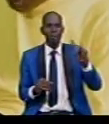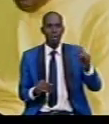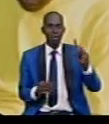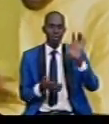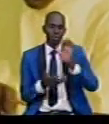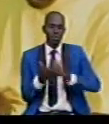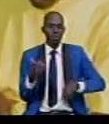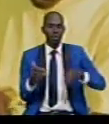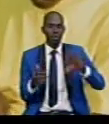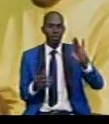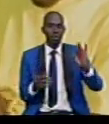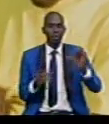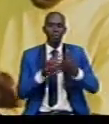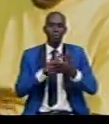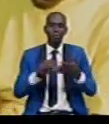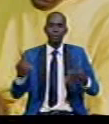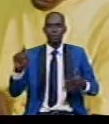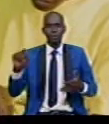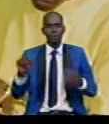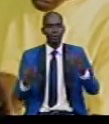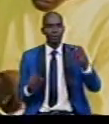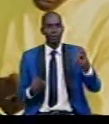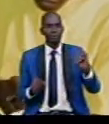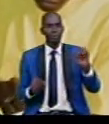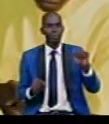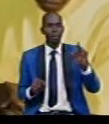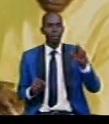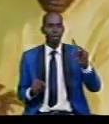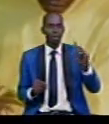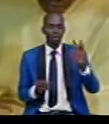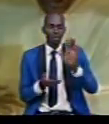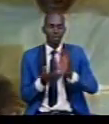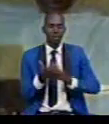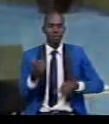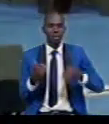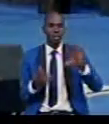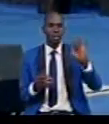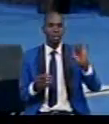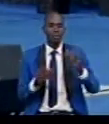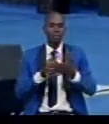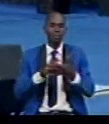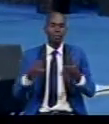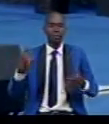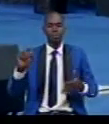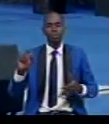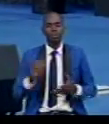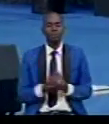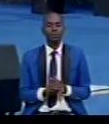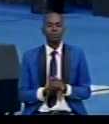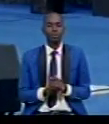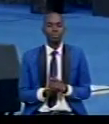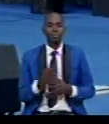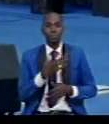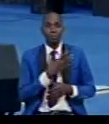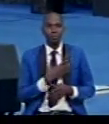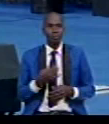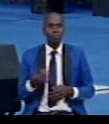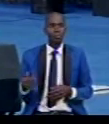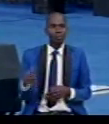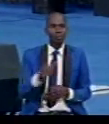verse 20, Mark chapter 9, verse 20. And they brought